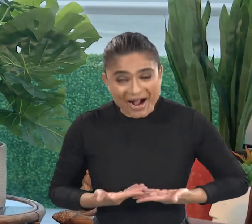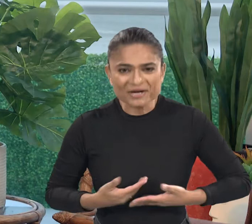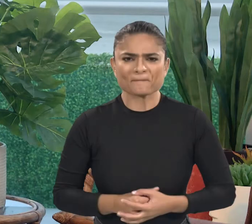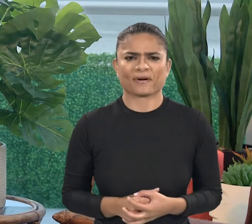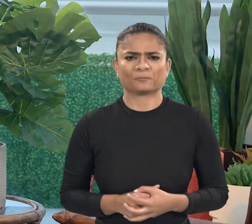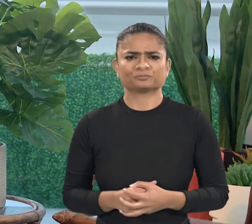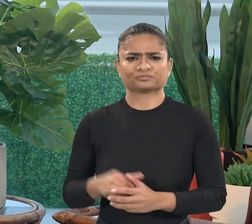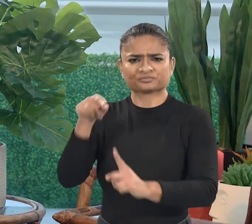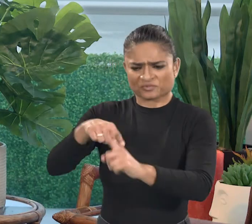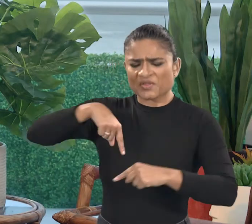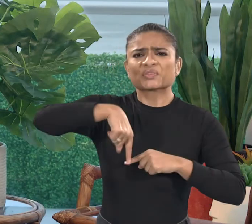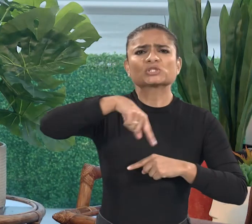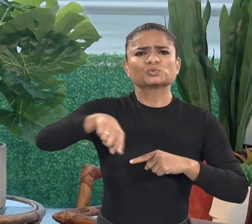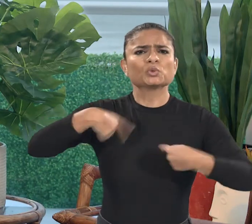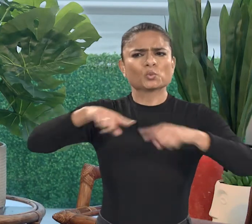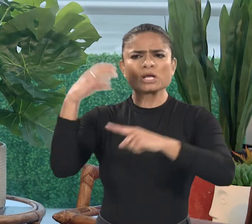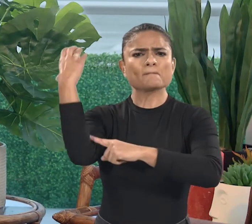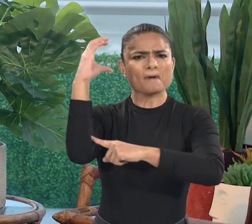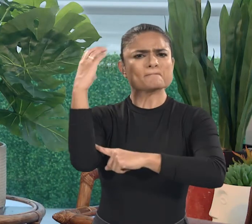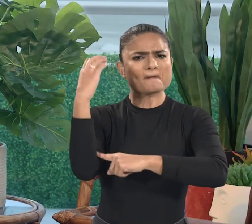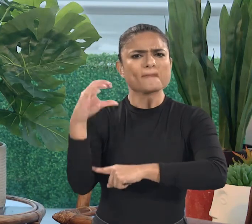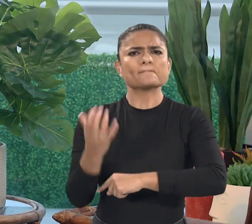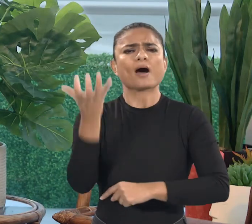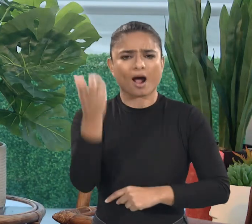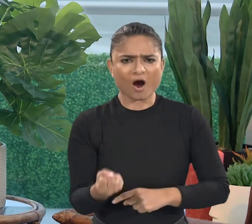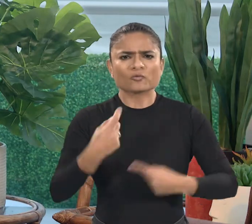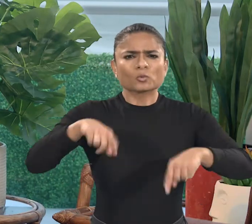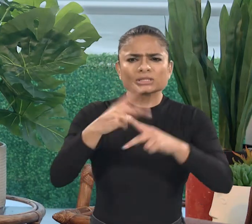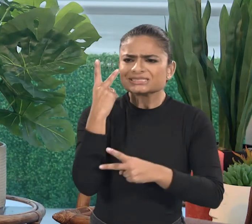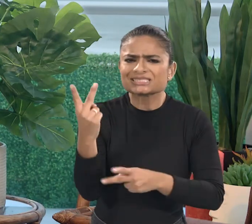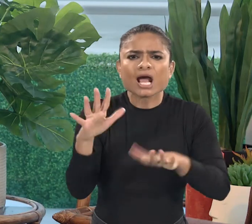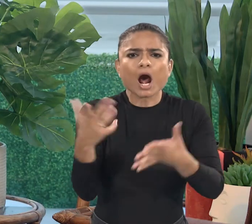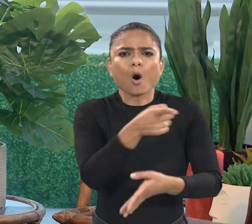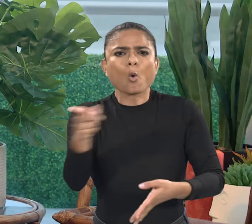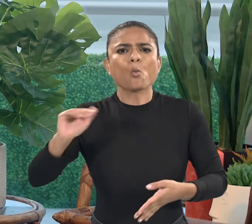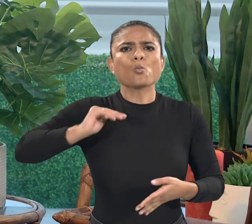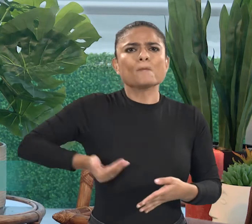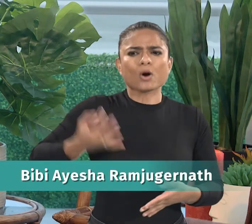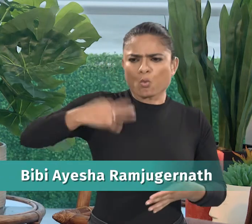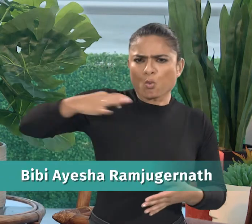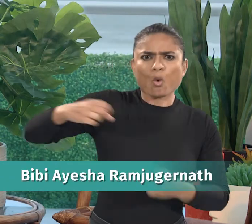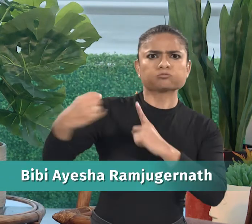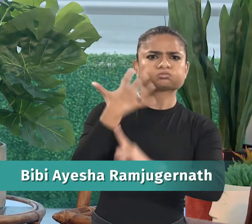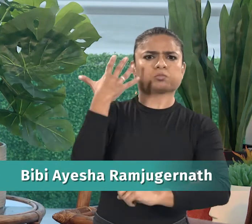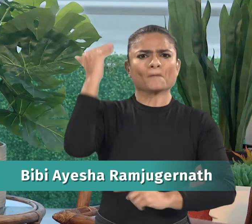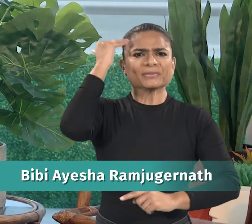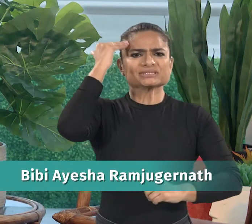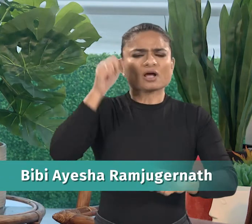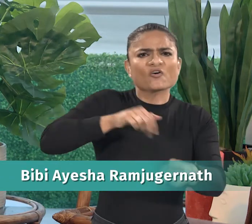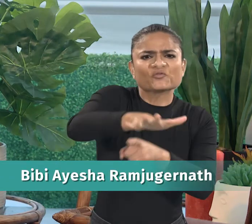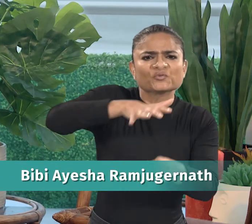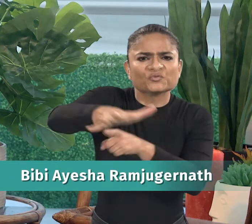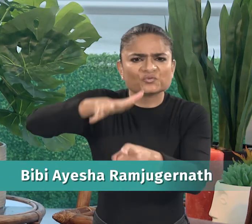Welkom terug. In ons weeklikse bulletin vind ons uit hoe sport gebruik word om geestesgesondheid positief te